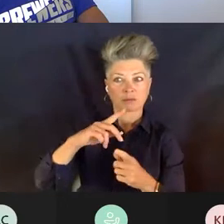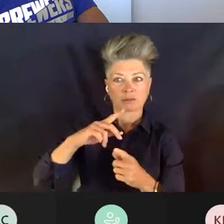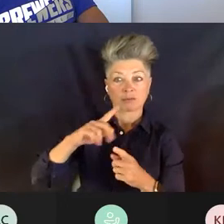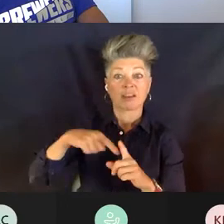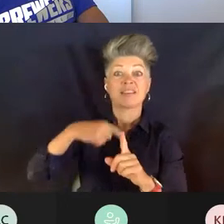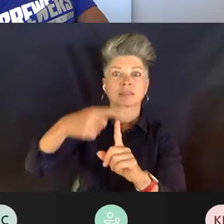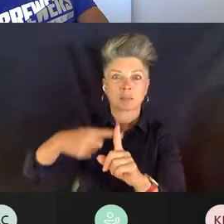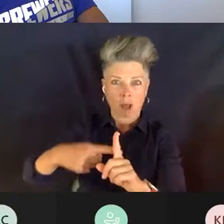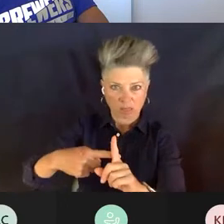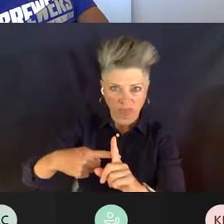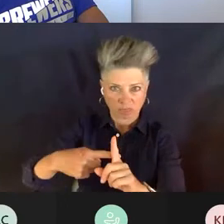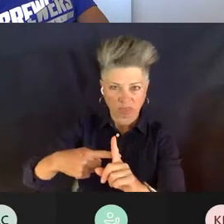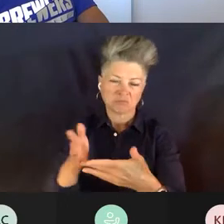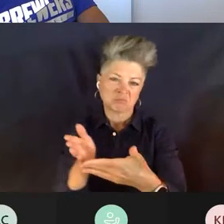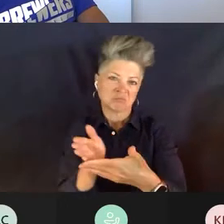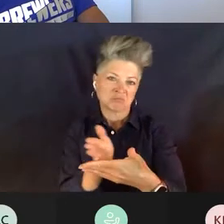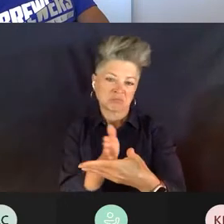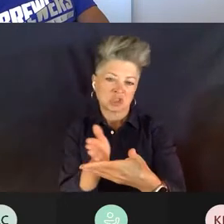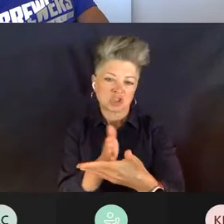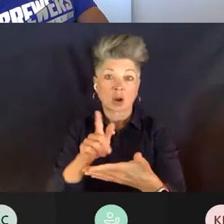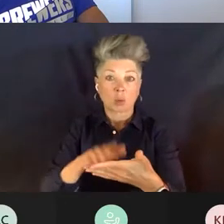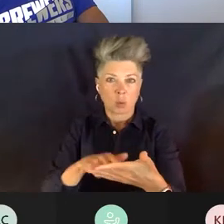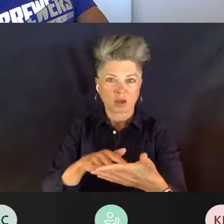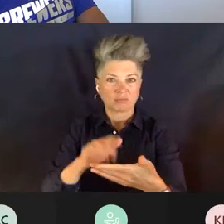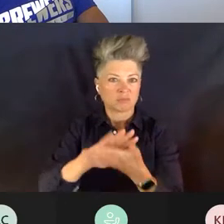and share what we have finalized.